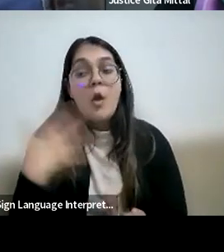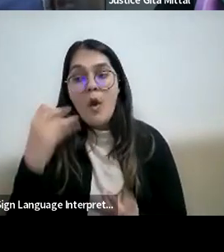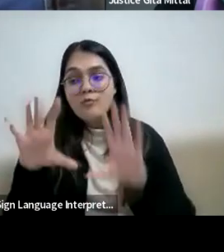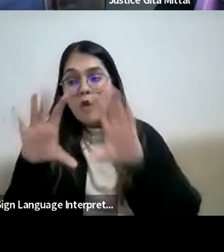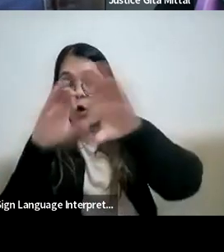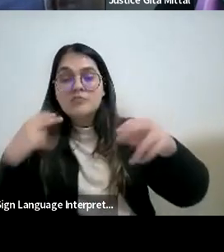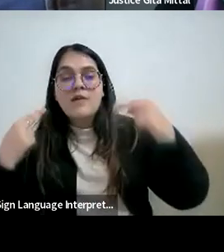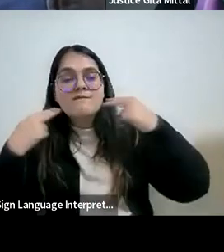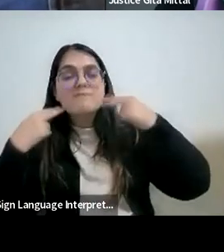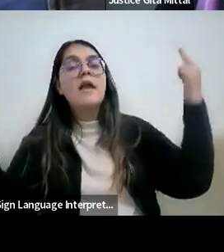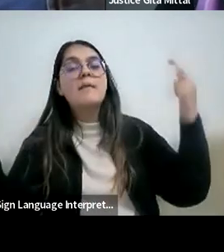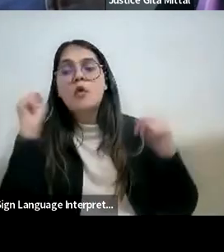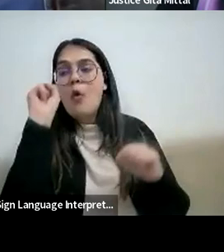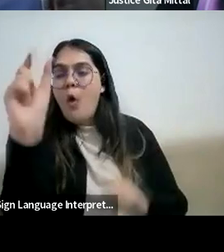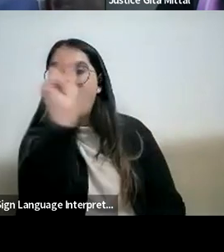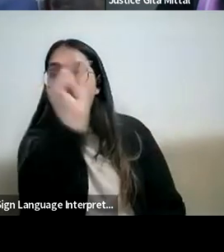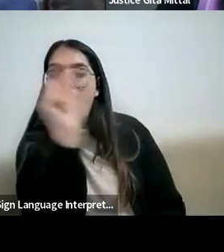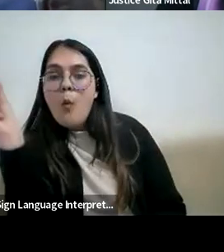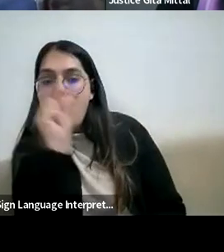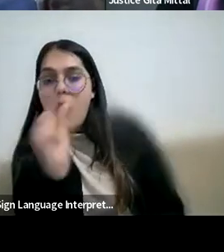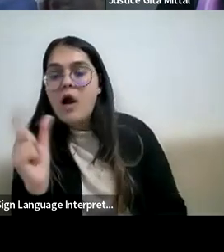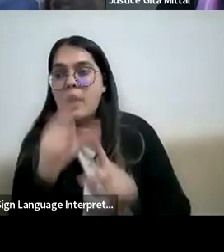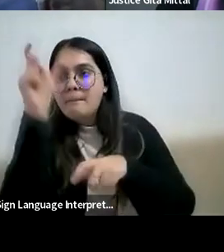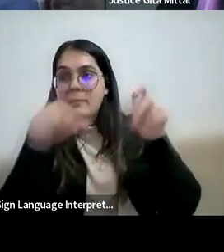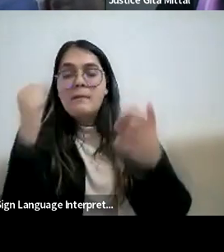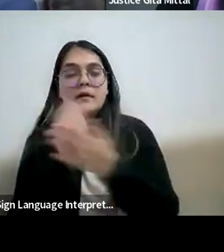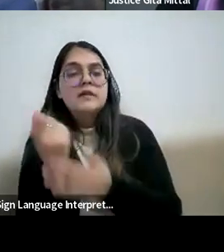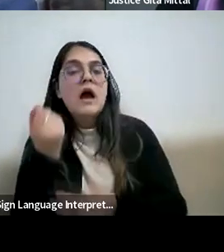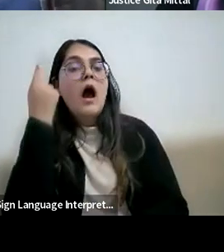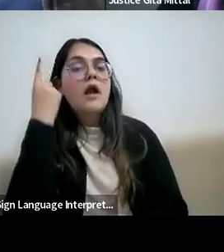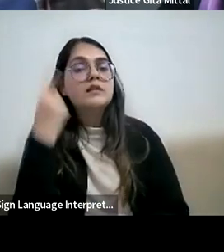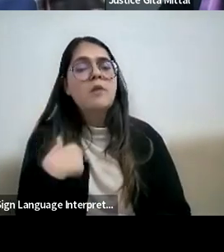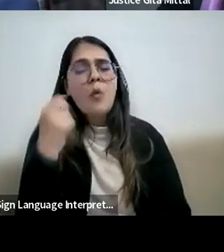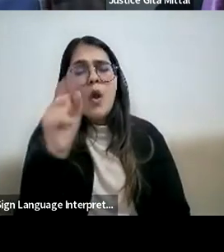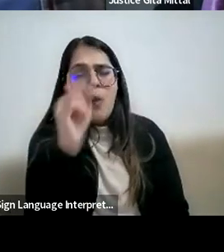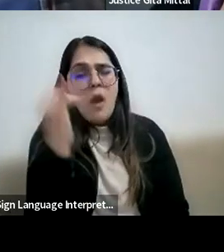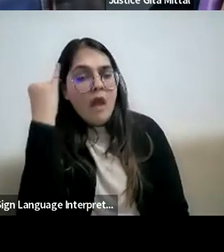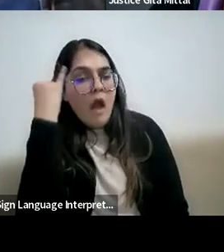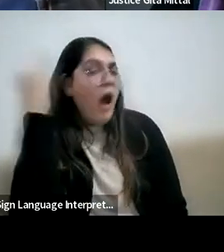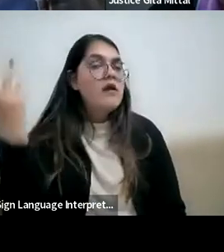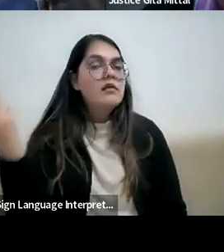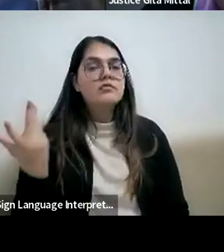Constitution and its vocabulary among people? What would be your one idea to get this done?